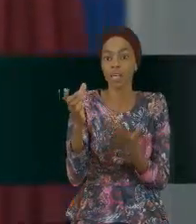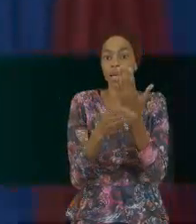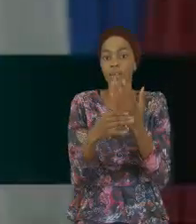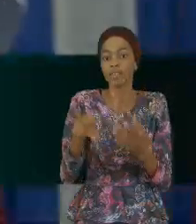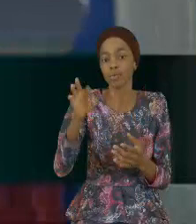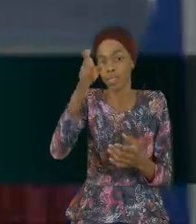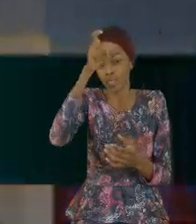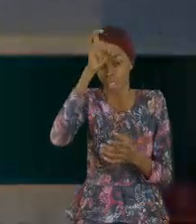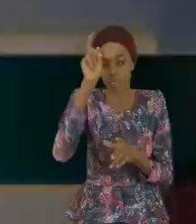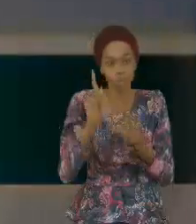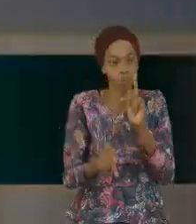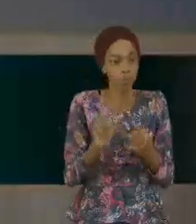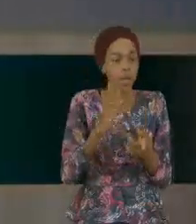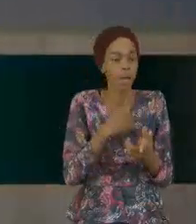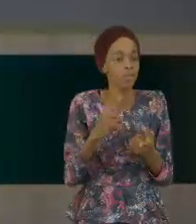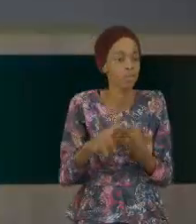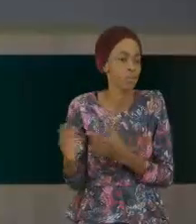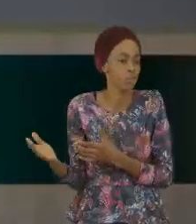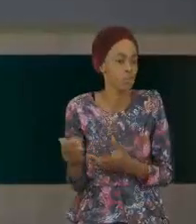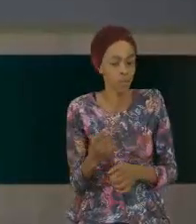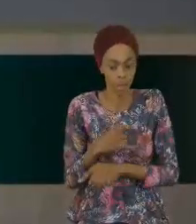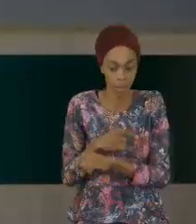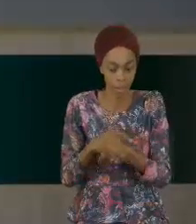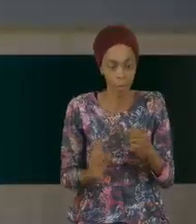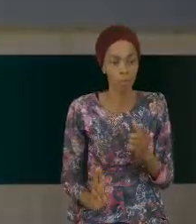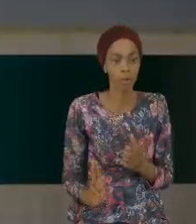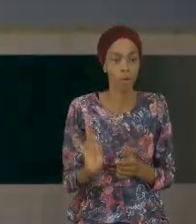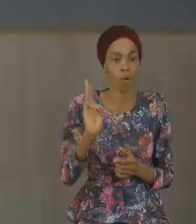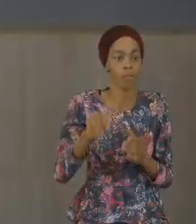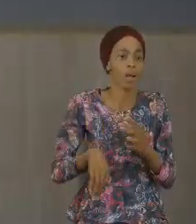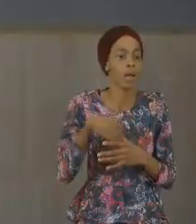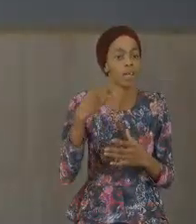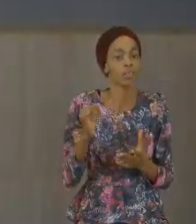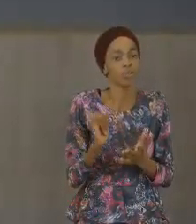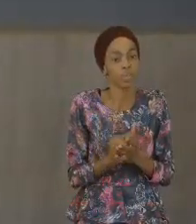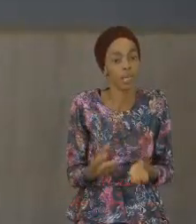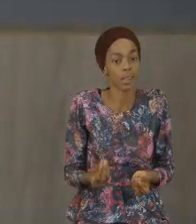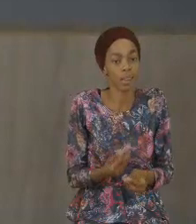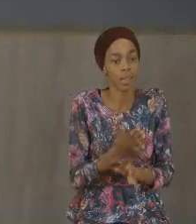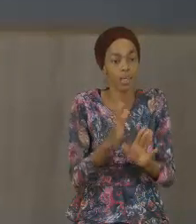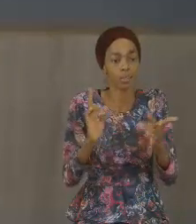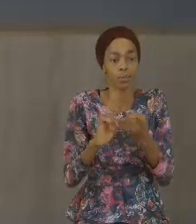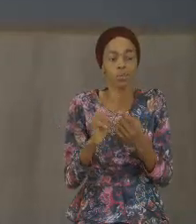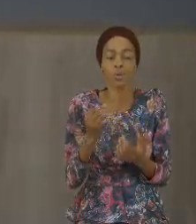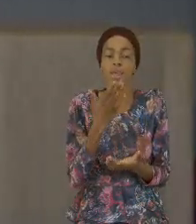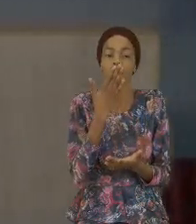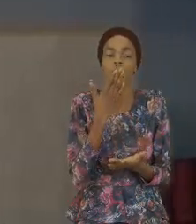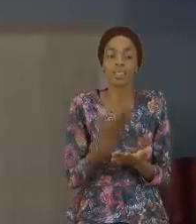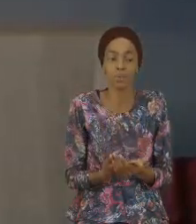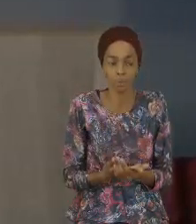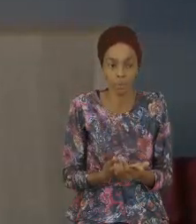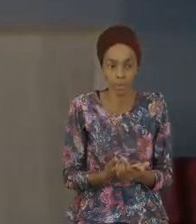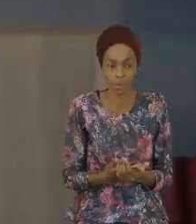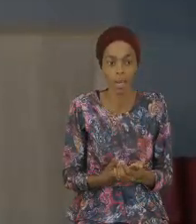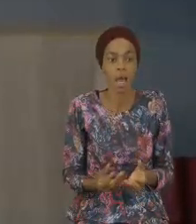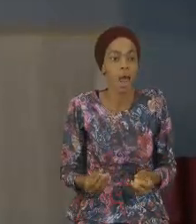them up out of the land unto a good land